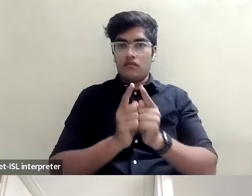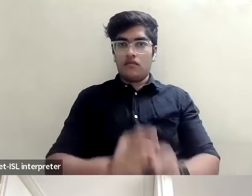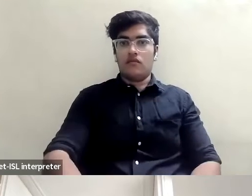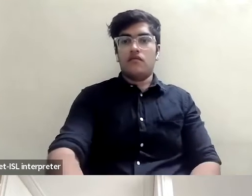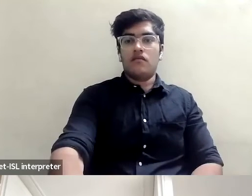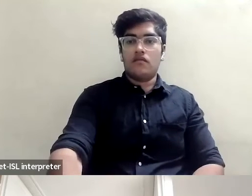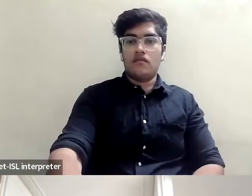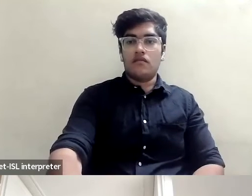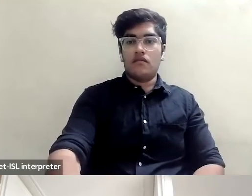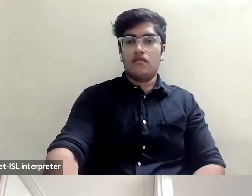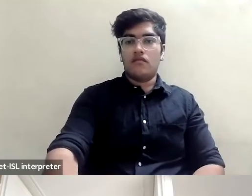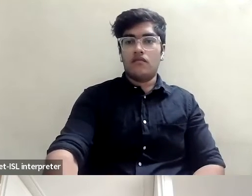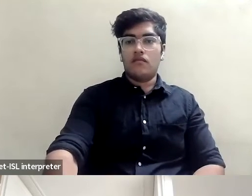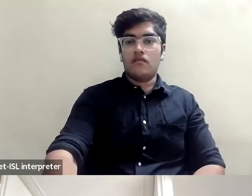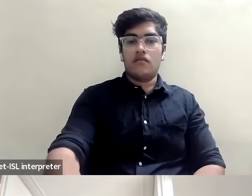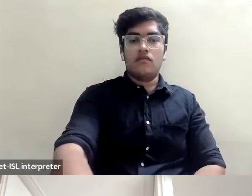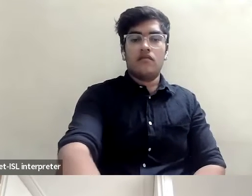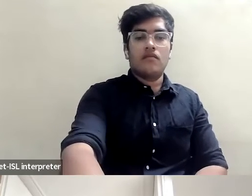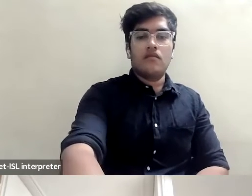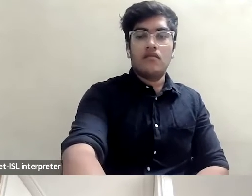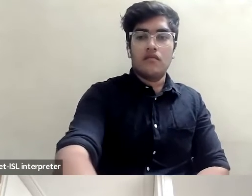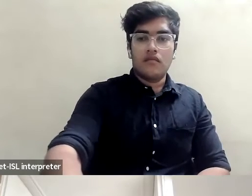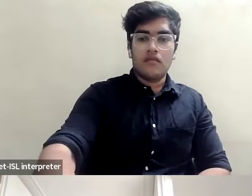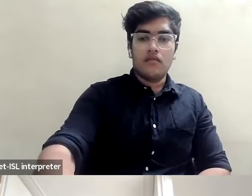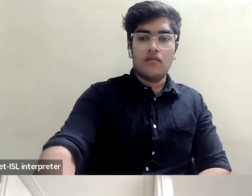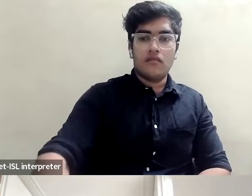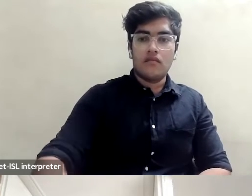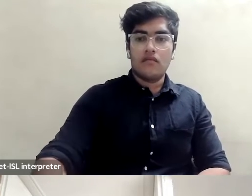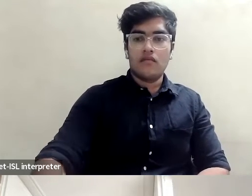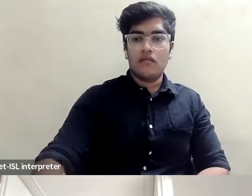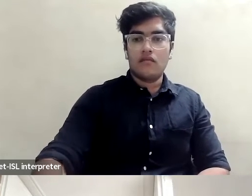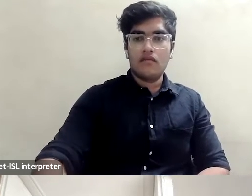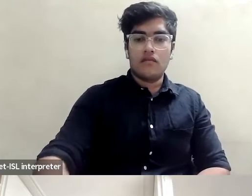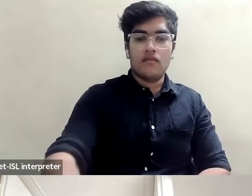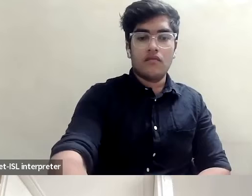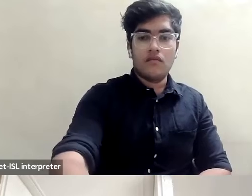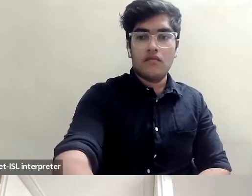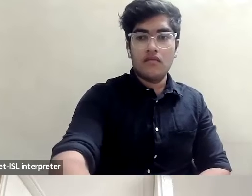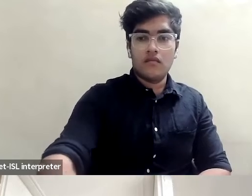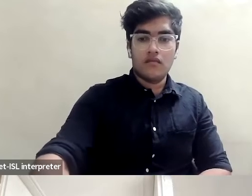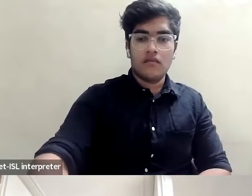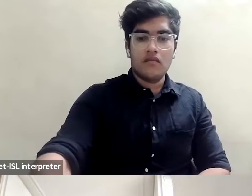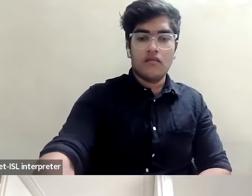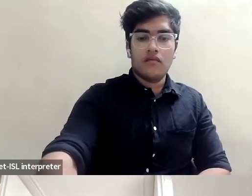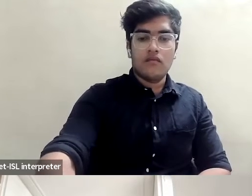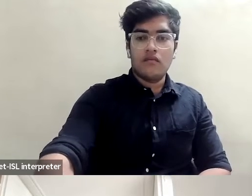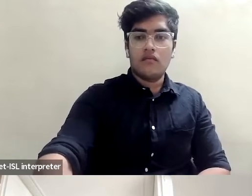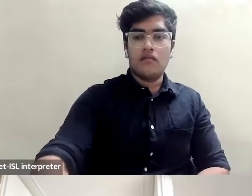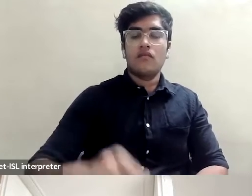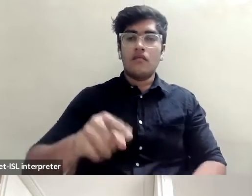So maybe the PDP bill like introduces structures like sandboxing, etc., which try to